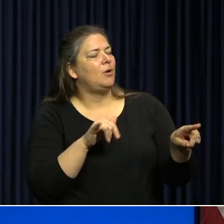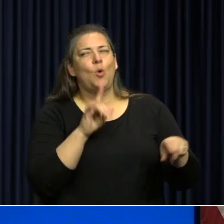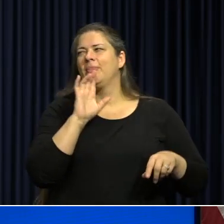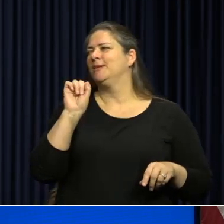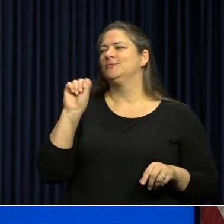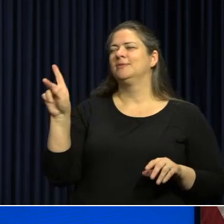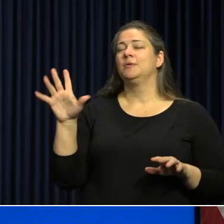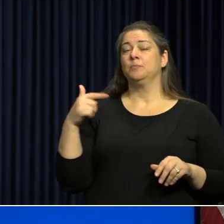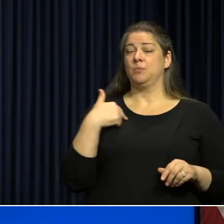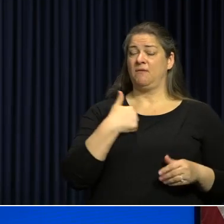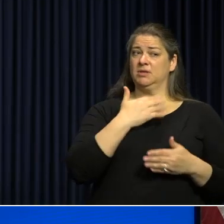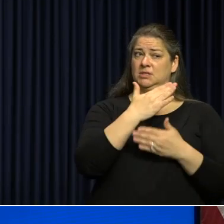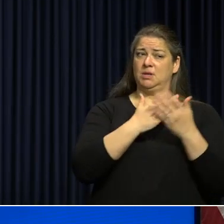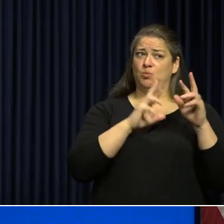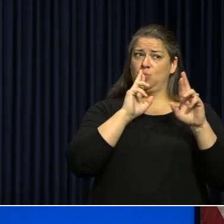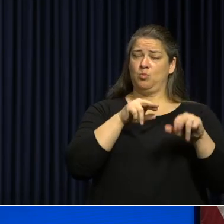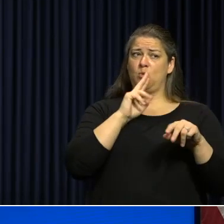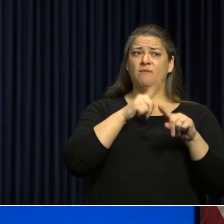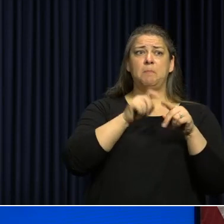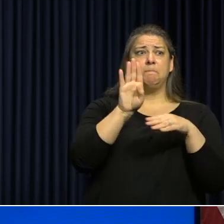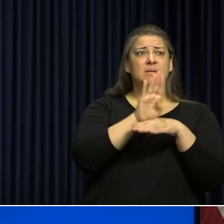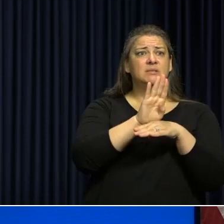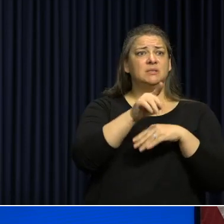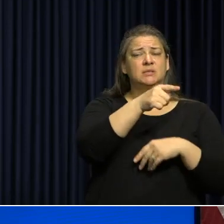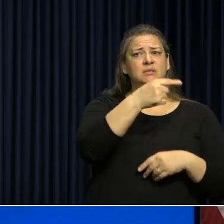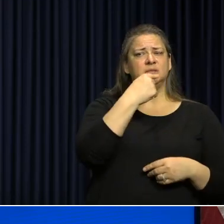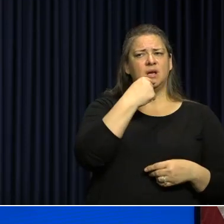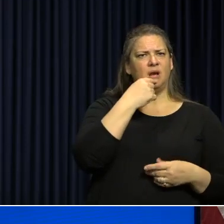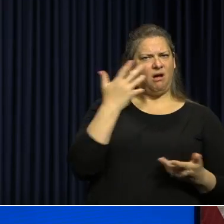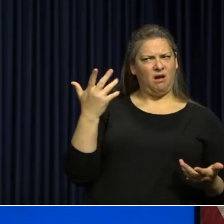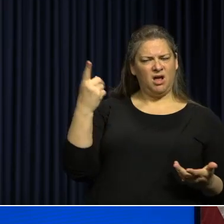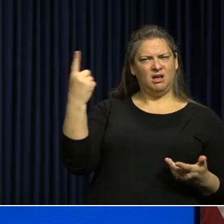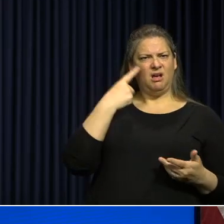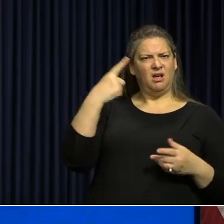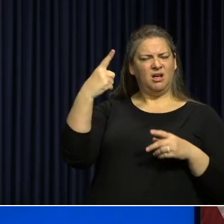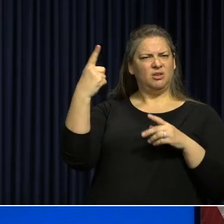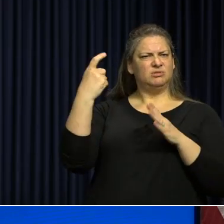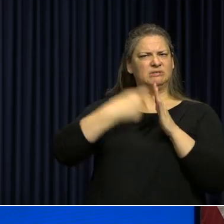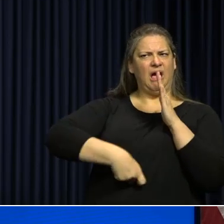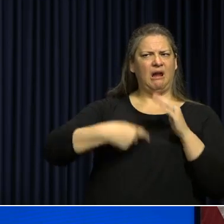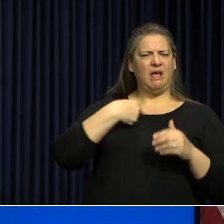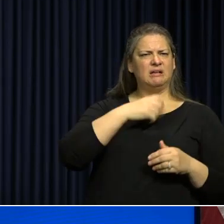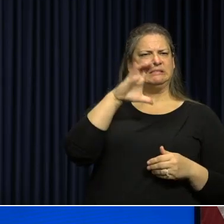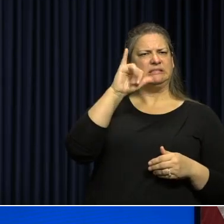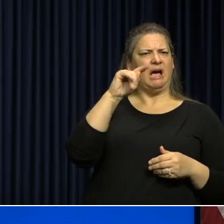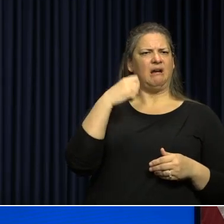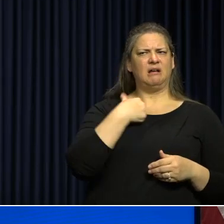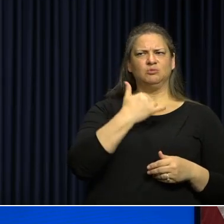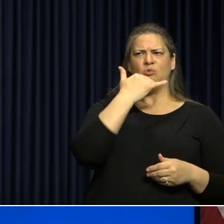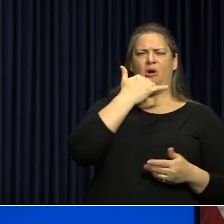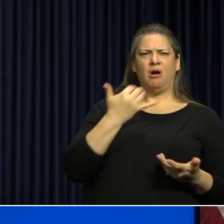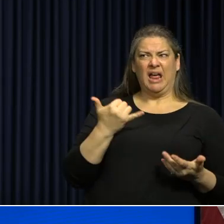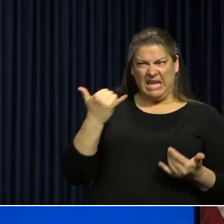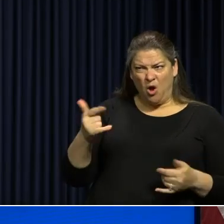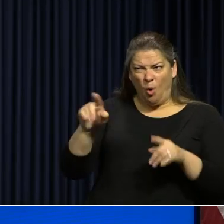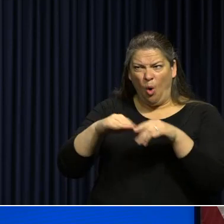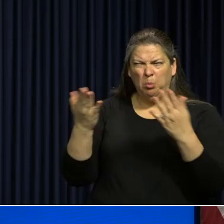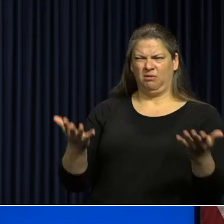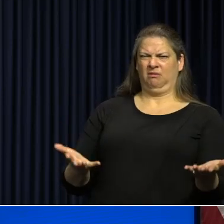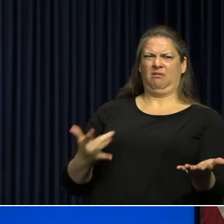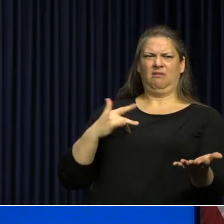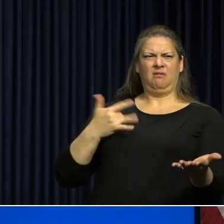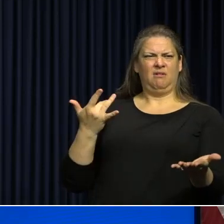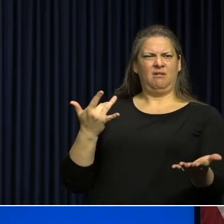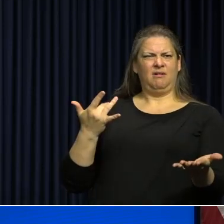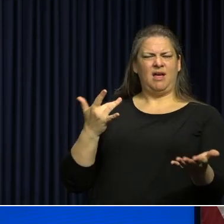So we've had some reports from businesses that say they were wrongly cited, and so now as we're reopening places back up, can you explain the process of